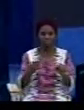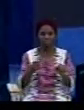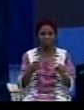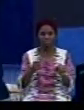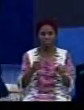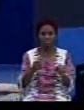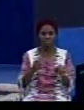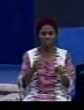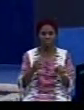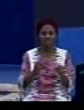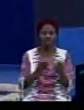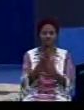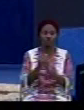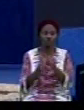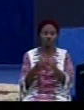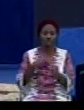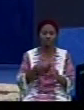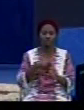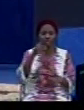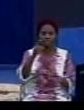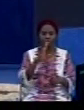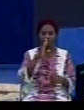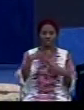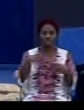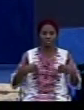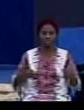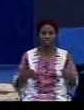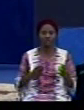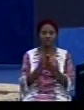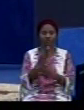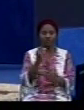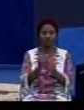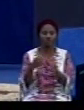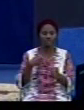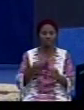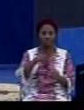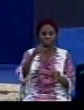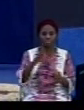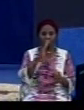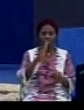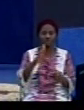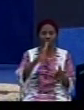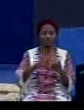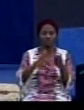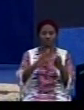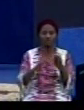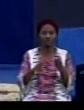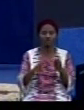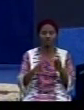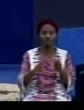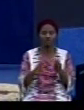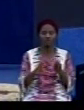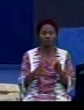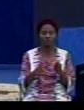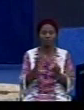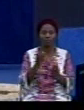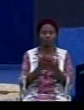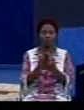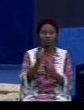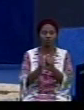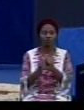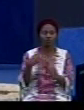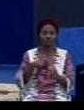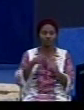we must be delivered, whereby we must be forgiven, whereby we must be set free. It's